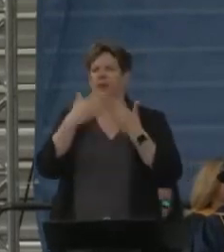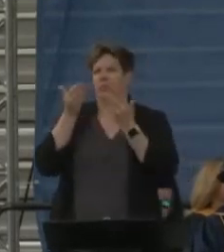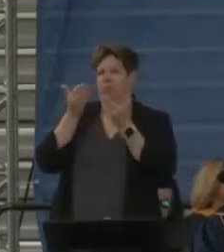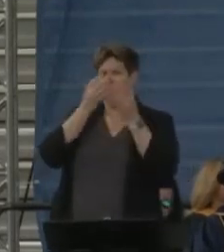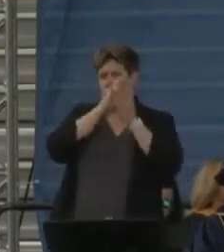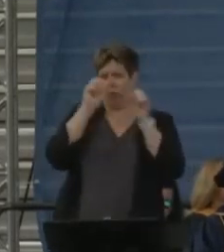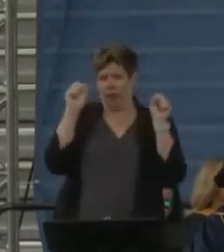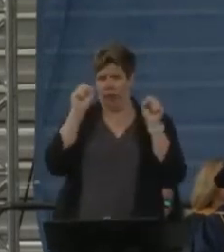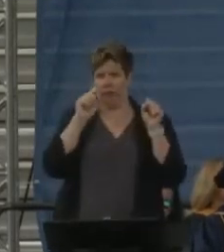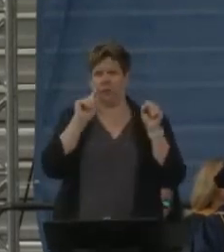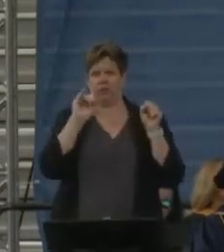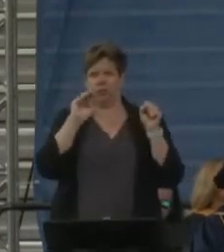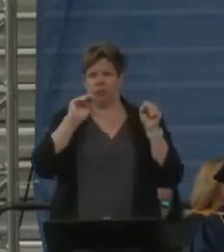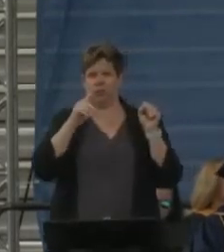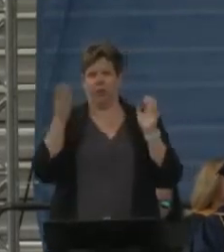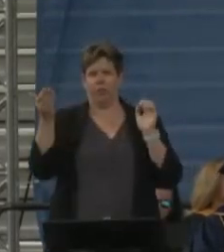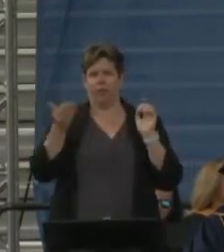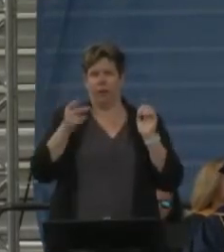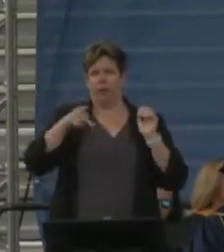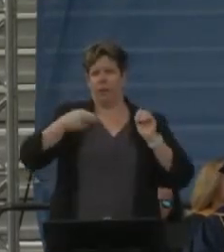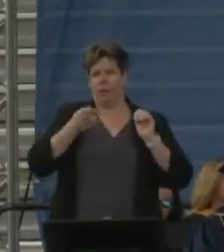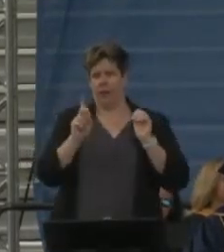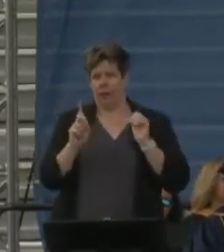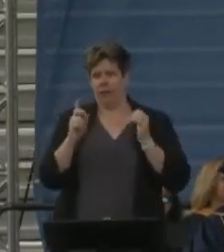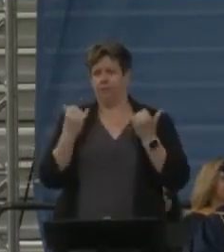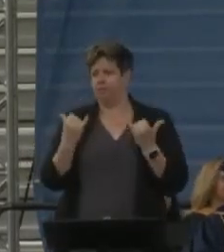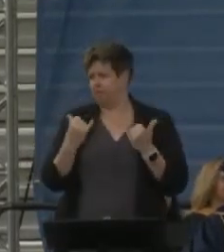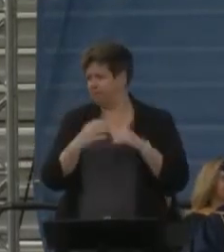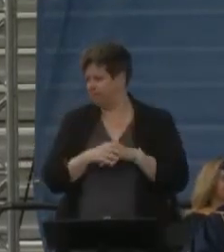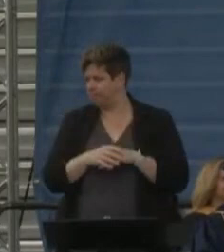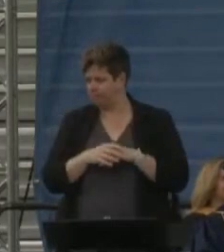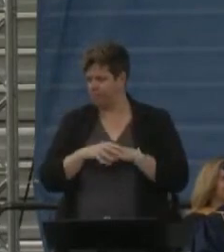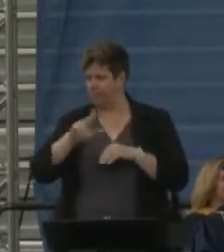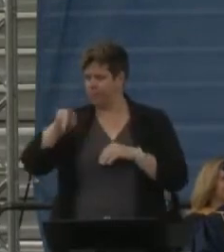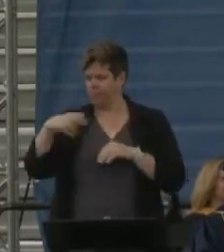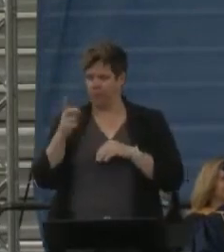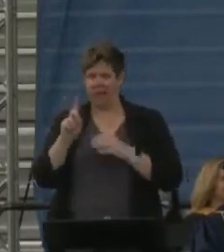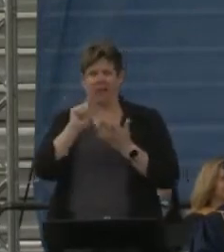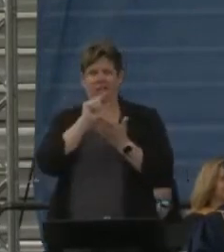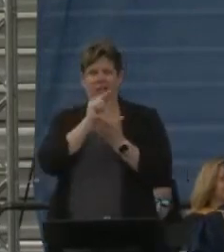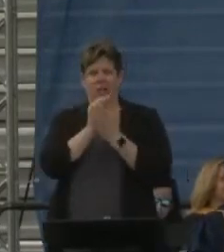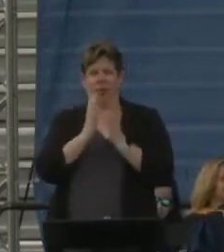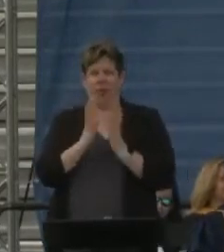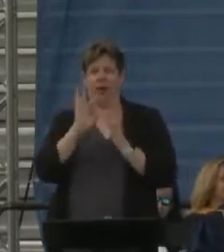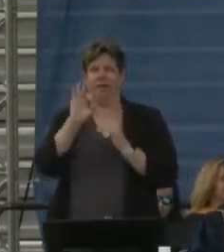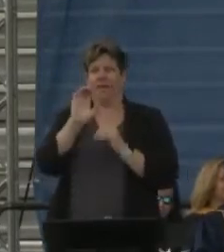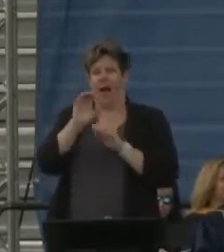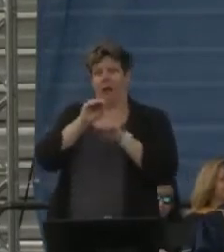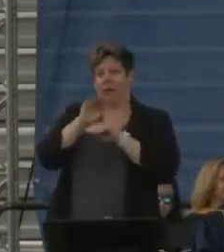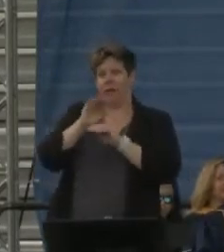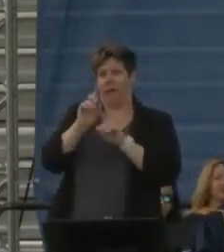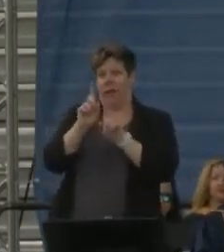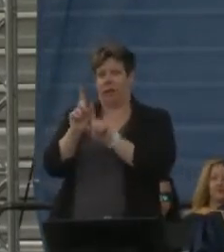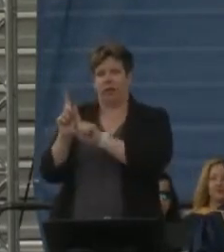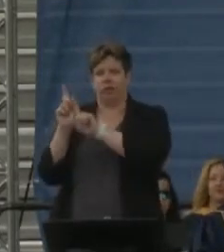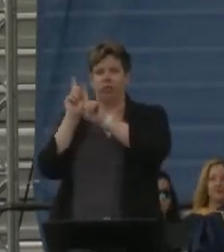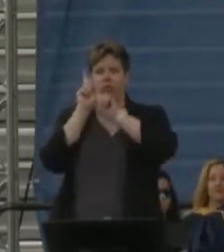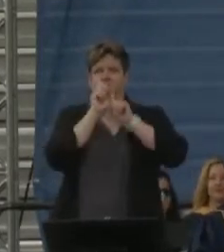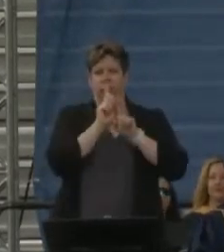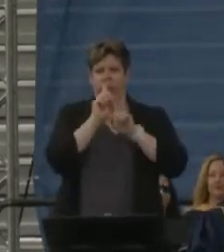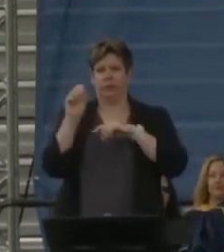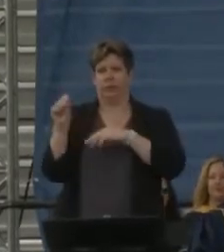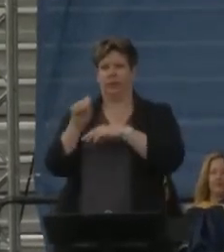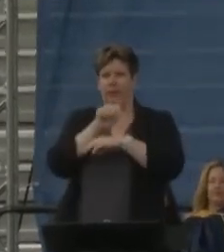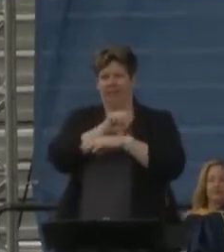the candidates for doctoral degrees. Will the doctoral graduates and their faculty advisor and guests please come